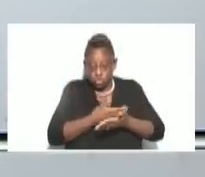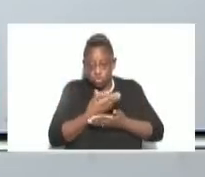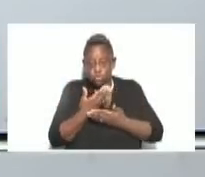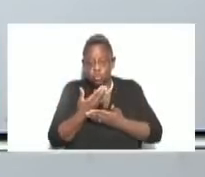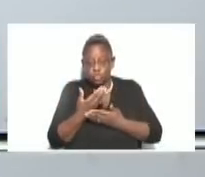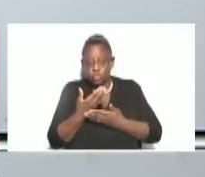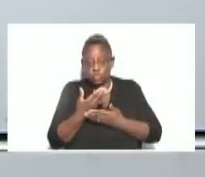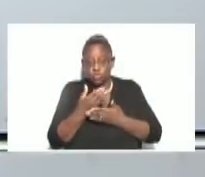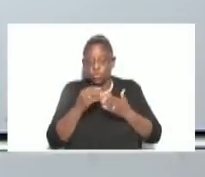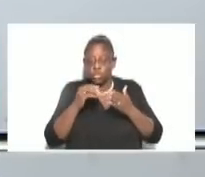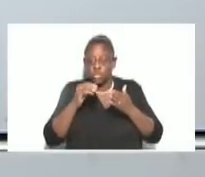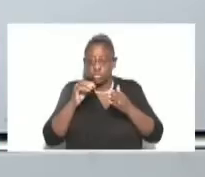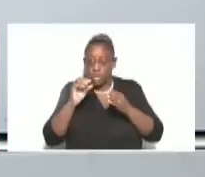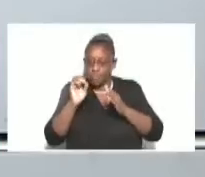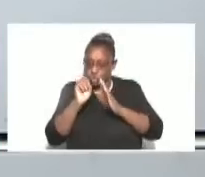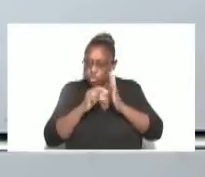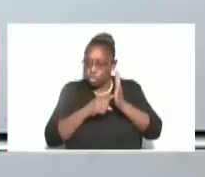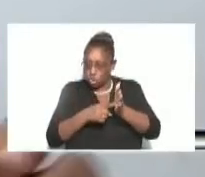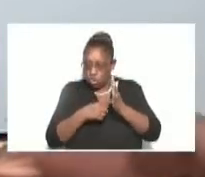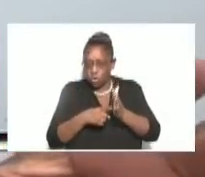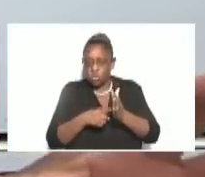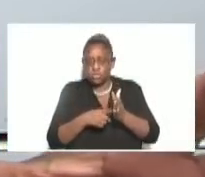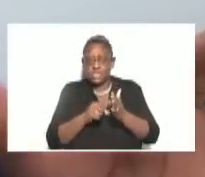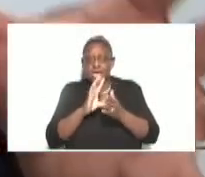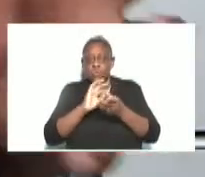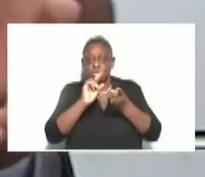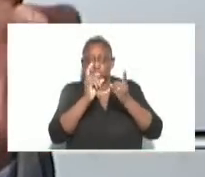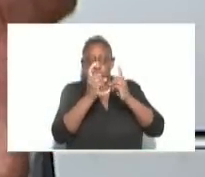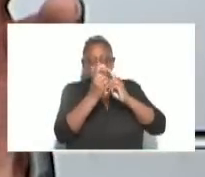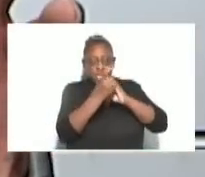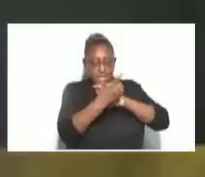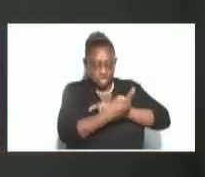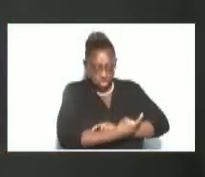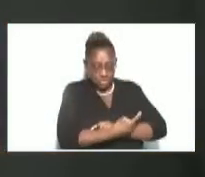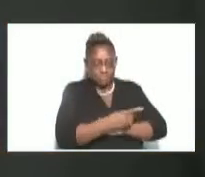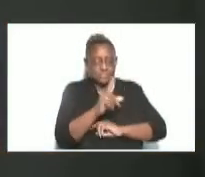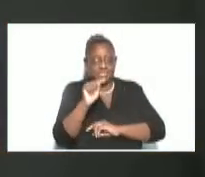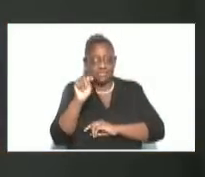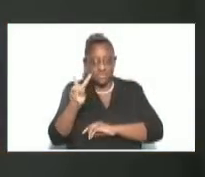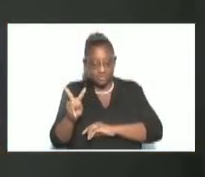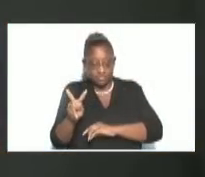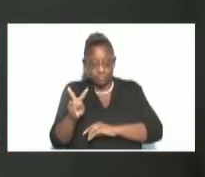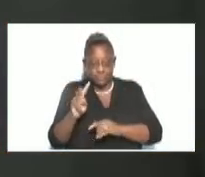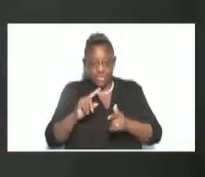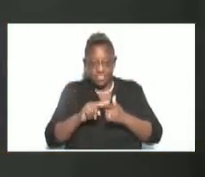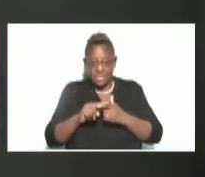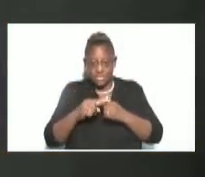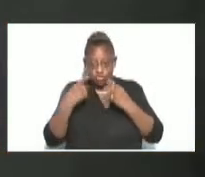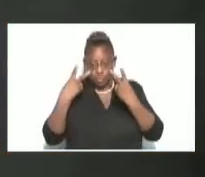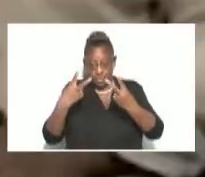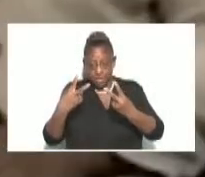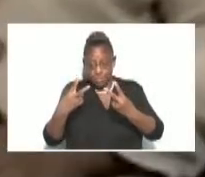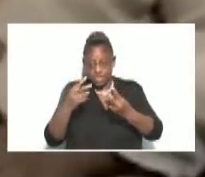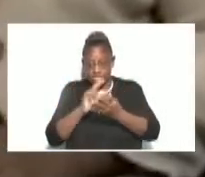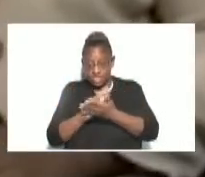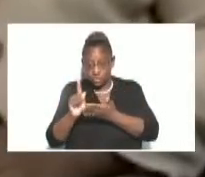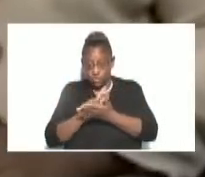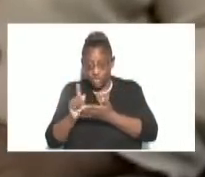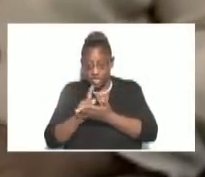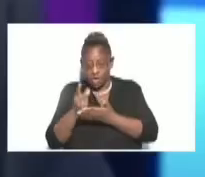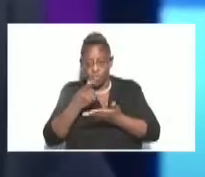entertainment local shows. And so all around, we're changing the look of television. As the nation reflects this week on the